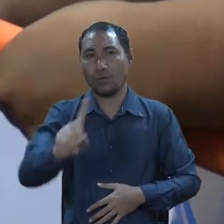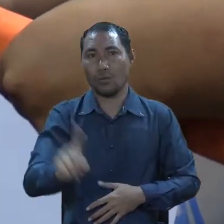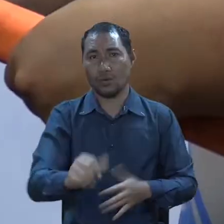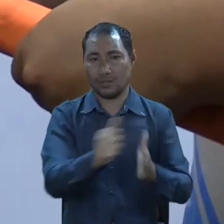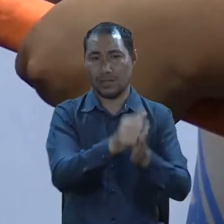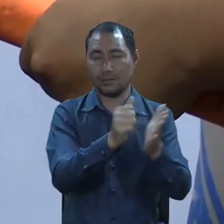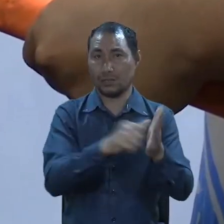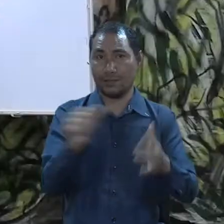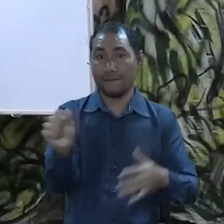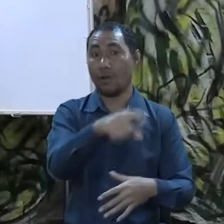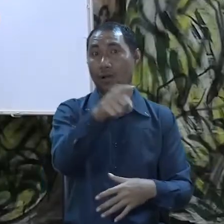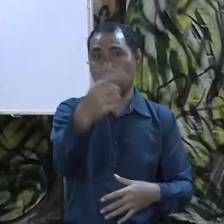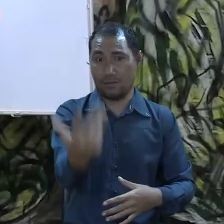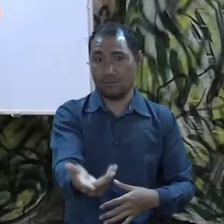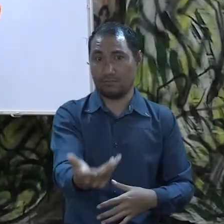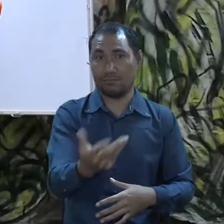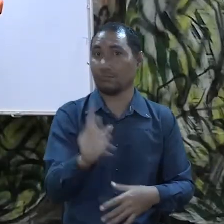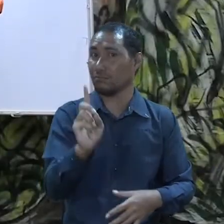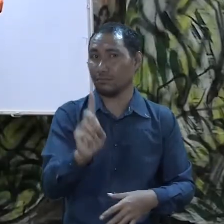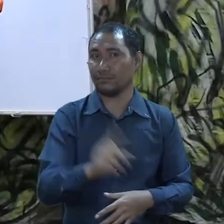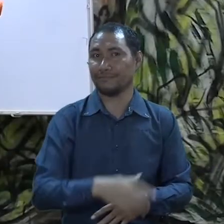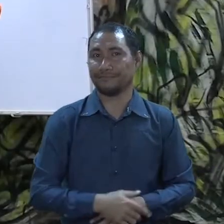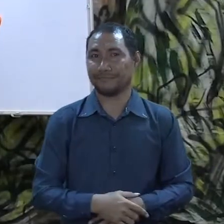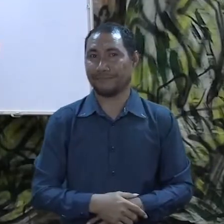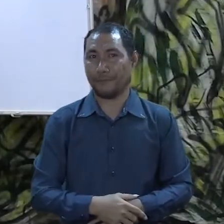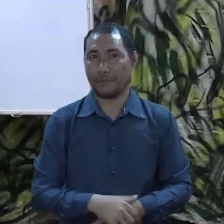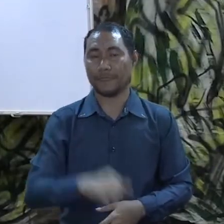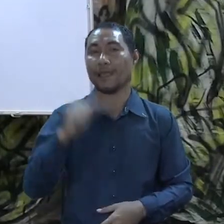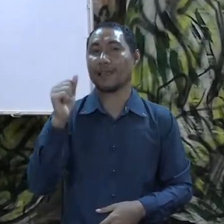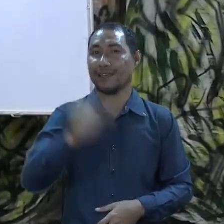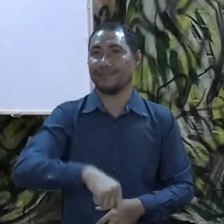So if you look at the top of the pickaxe,